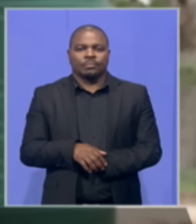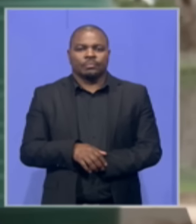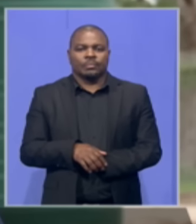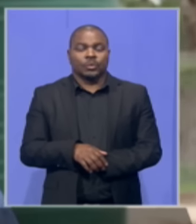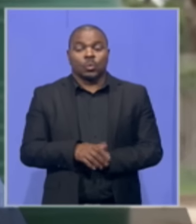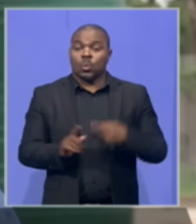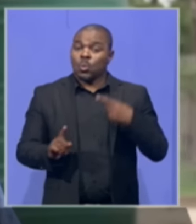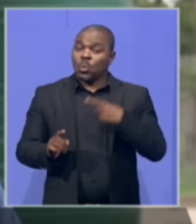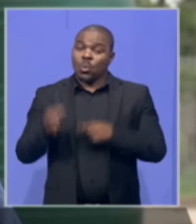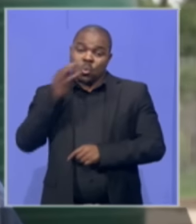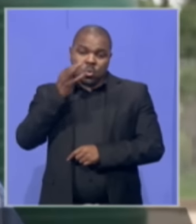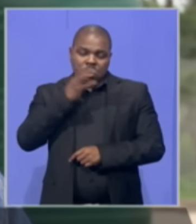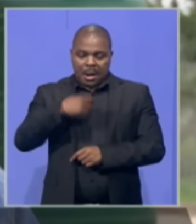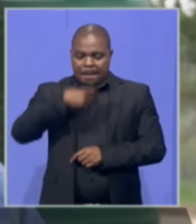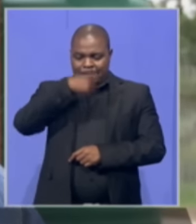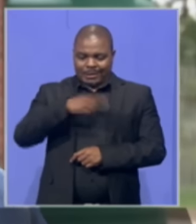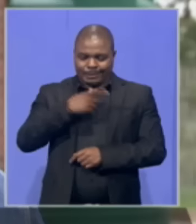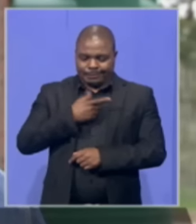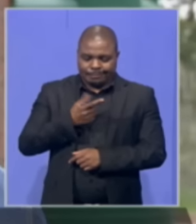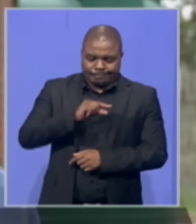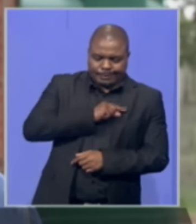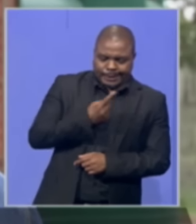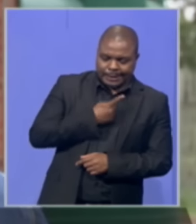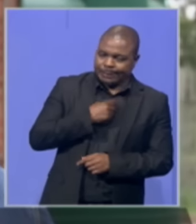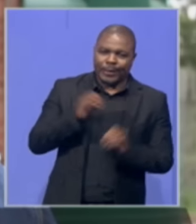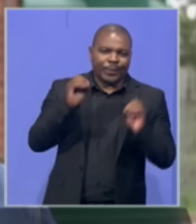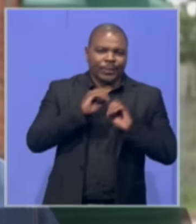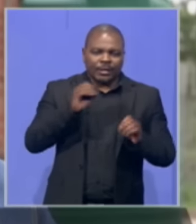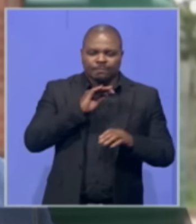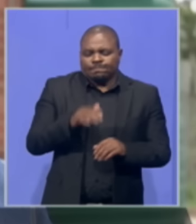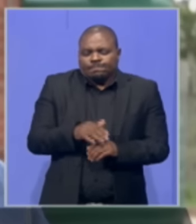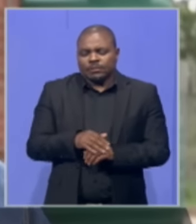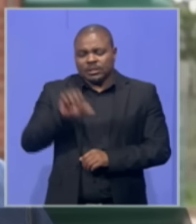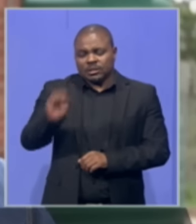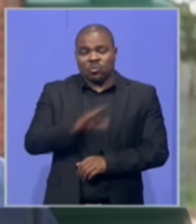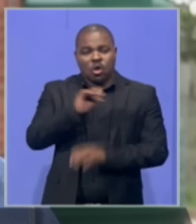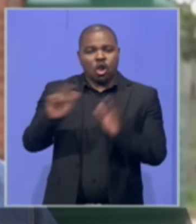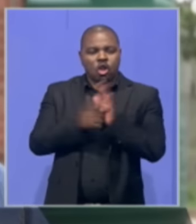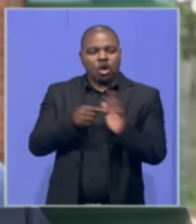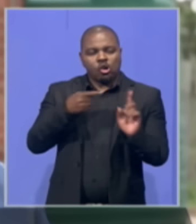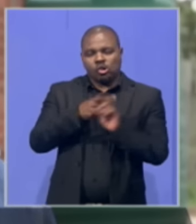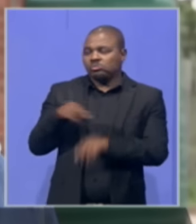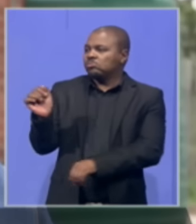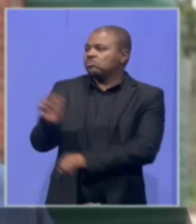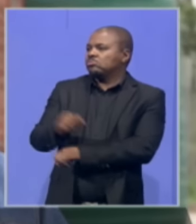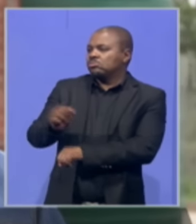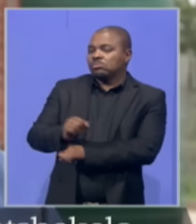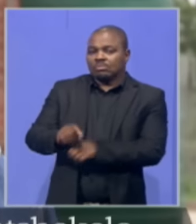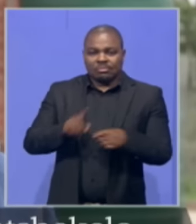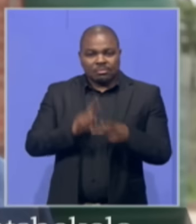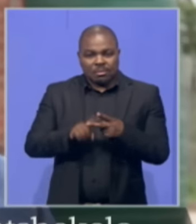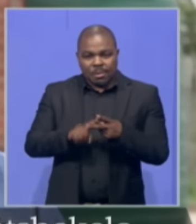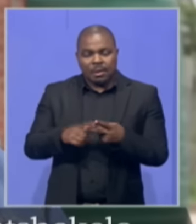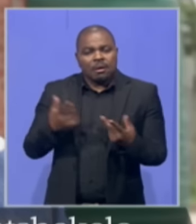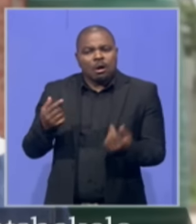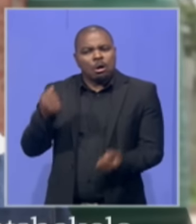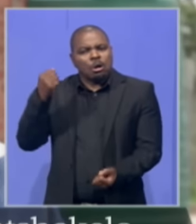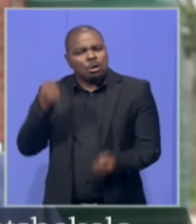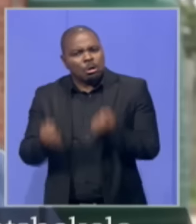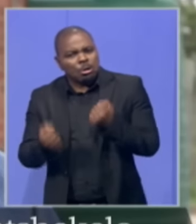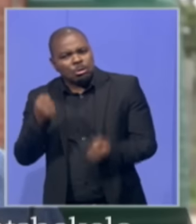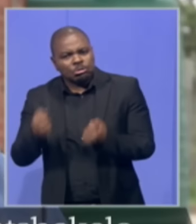A re mmelaelwa ga a ikotlhae go bontsha gore ga ana sepe le molao wa Aforika Borwa le gore ke goreng fa kgotlatshekelo e tshwanetse go